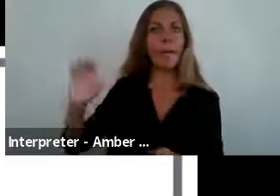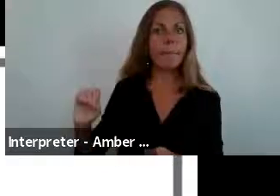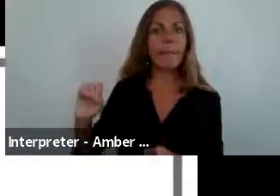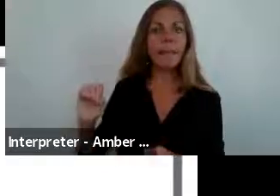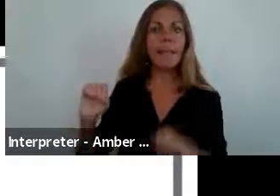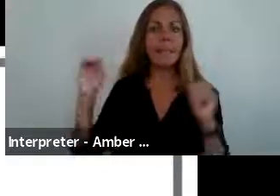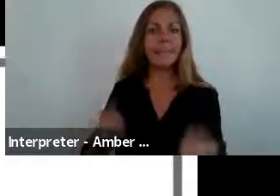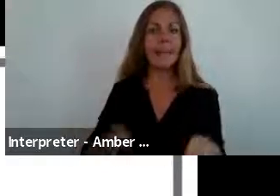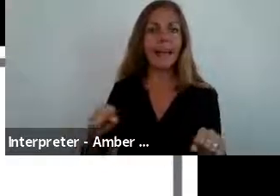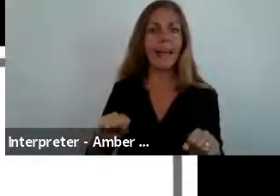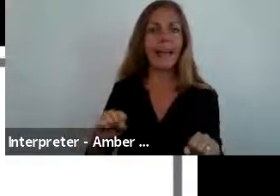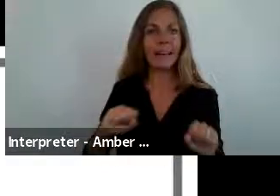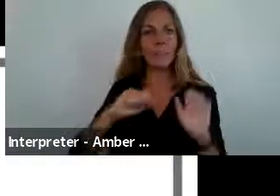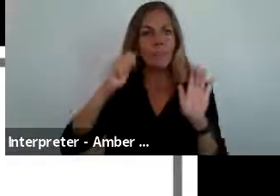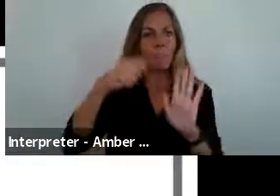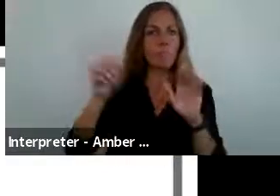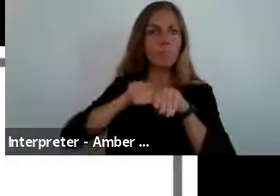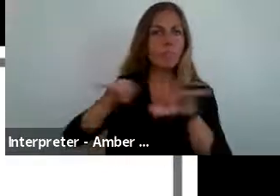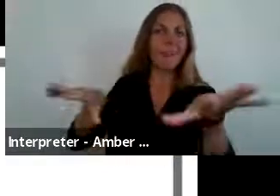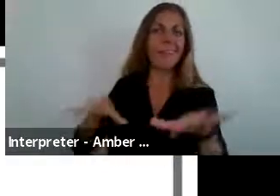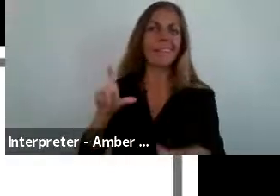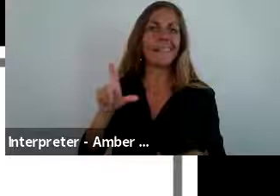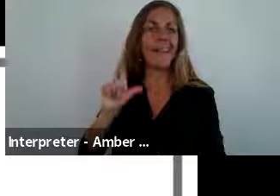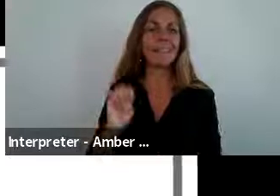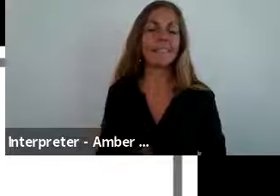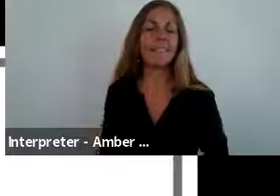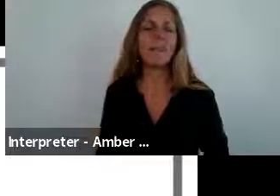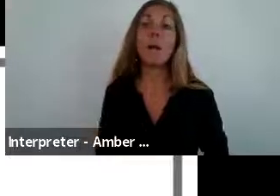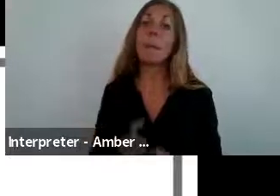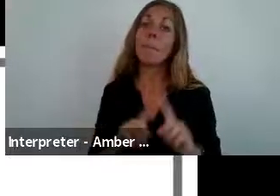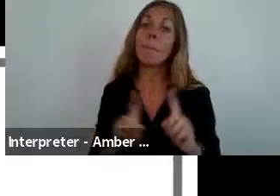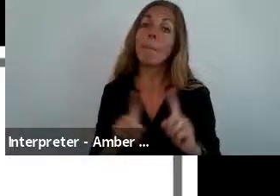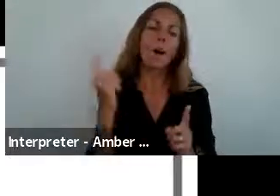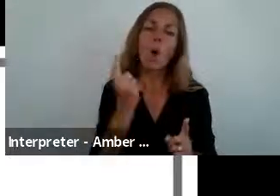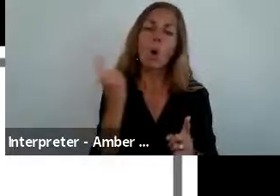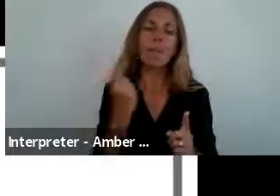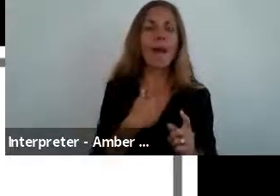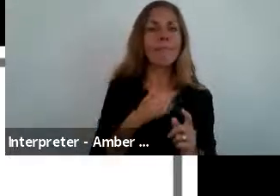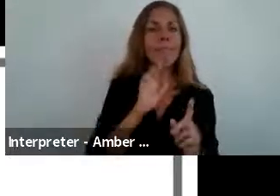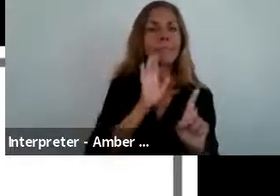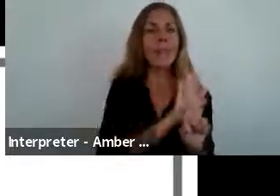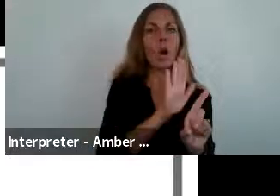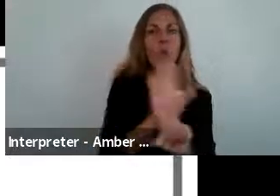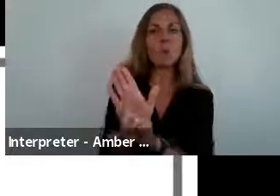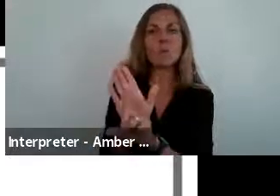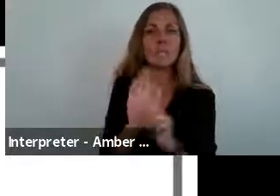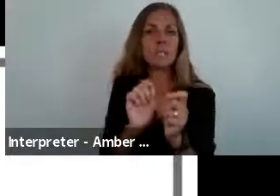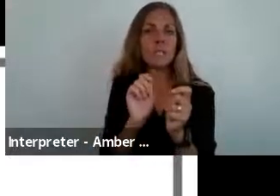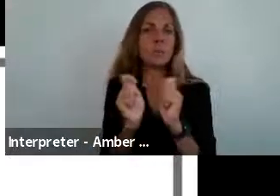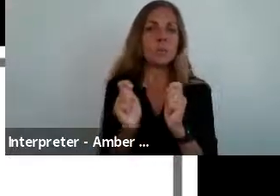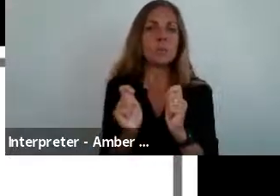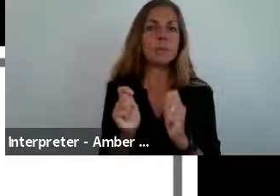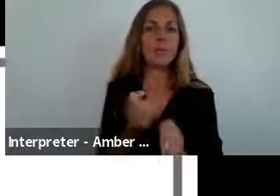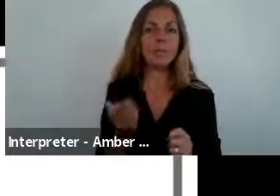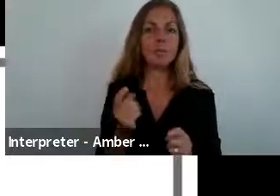can broadcast things live. And with it comes their own little tweaks and ways that you have